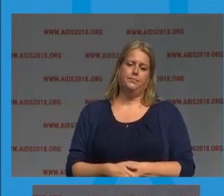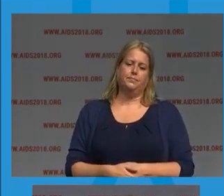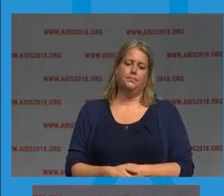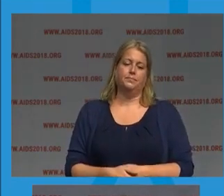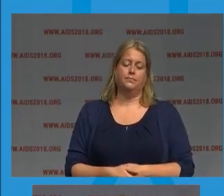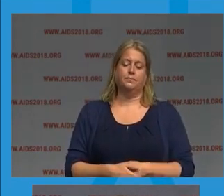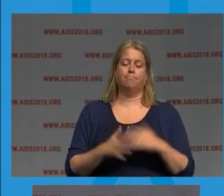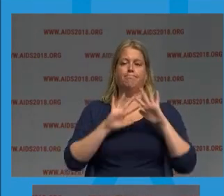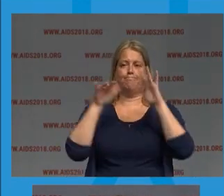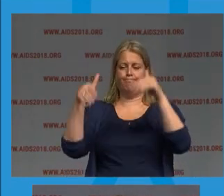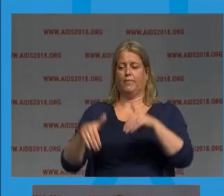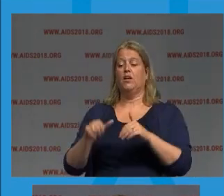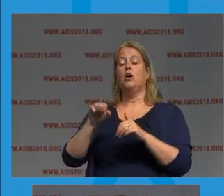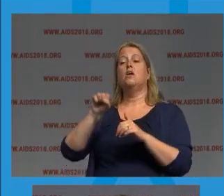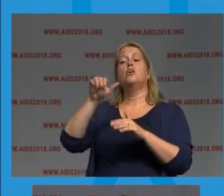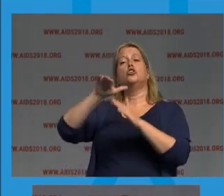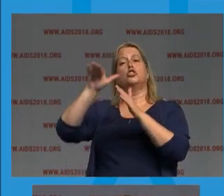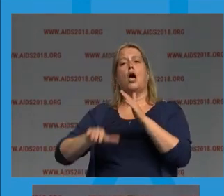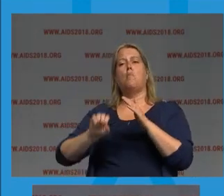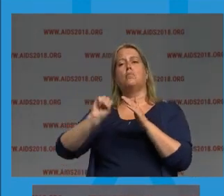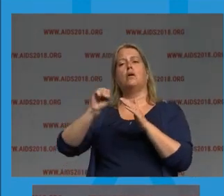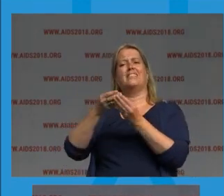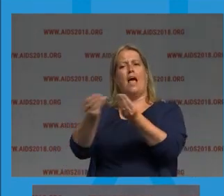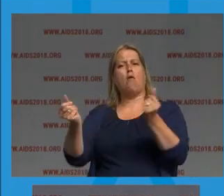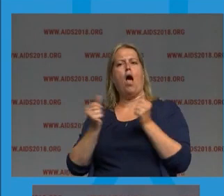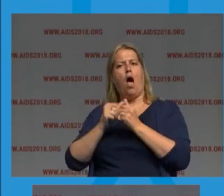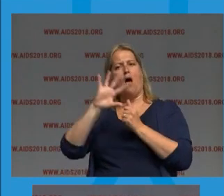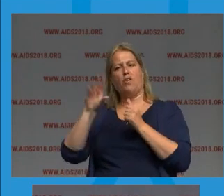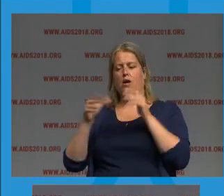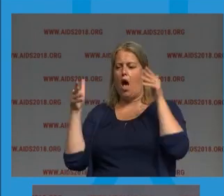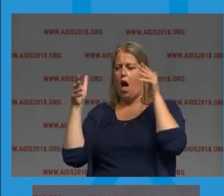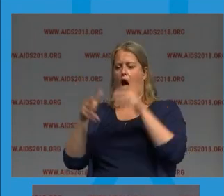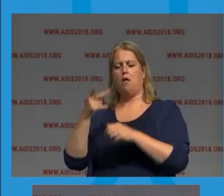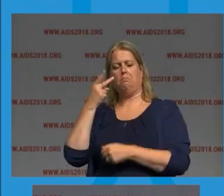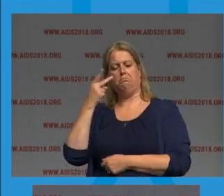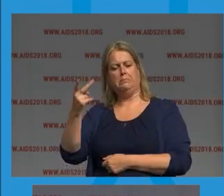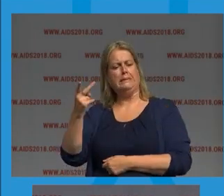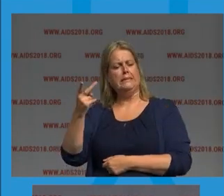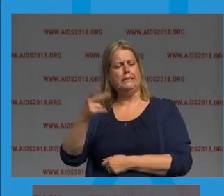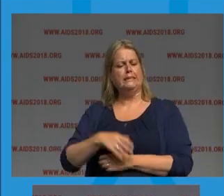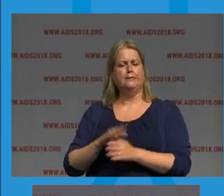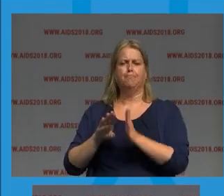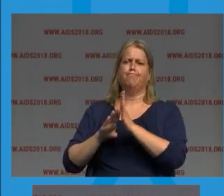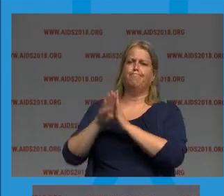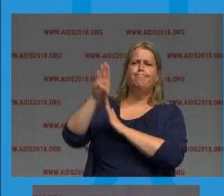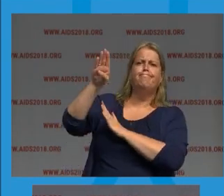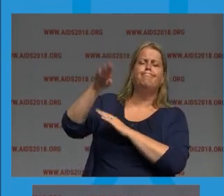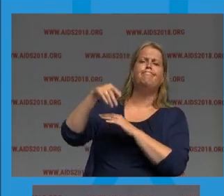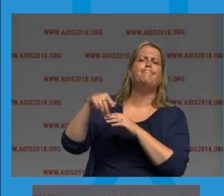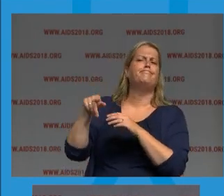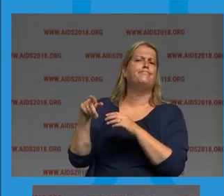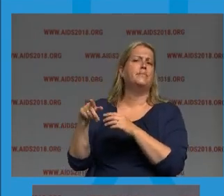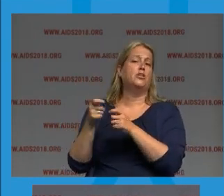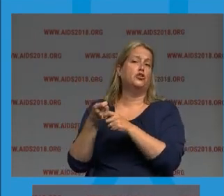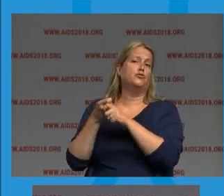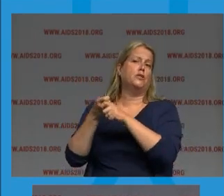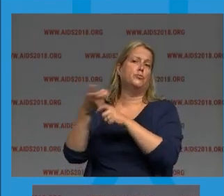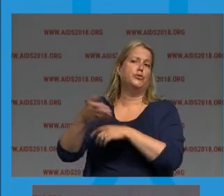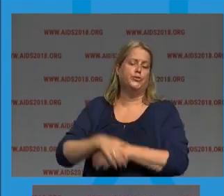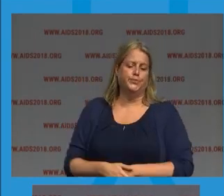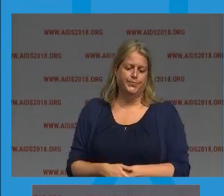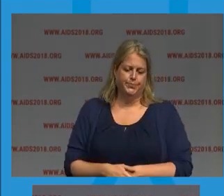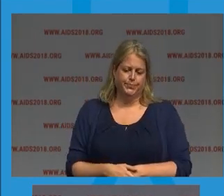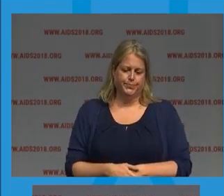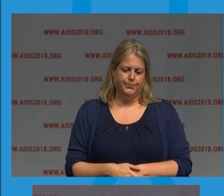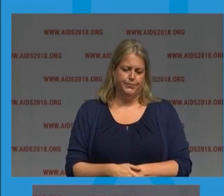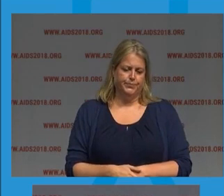When we focus in on Sub-Saharan Africa, we've seen these gains in treatment across the world, and specifically across the